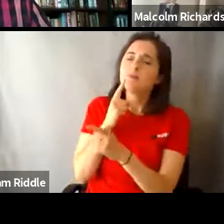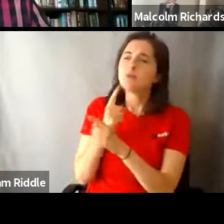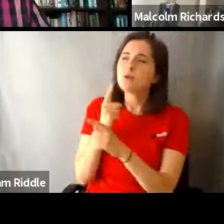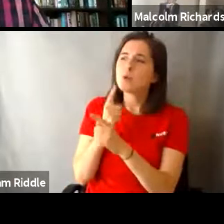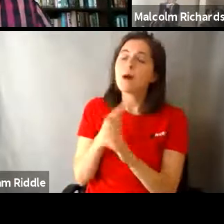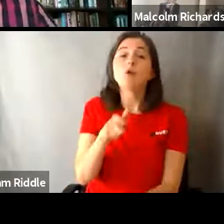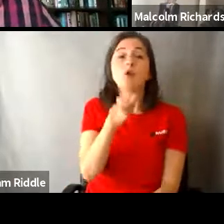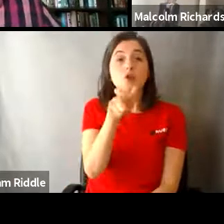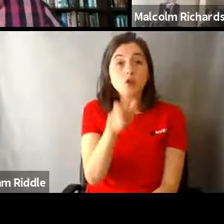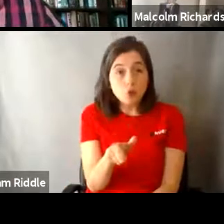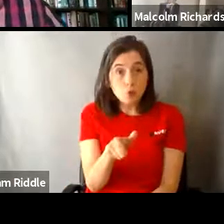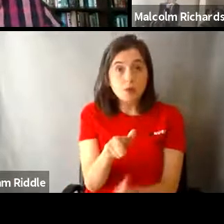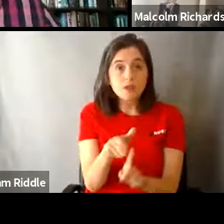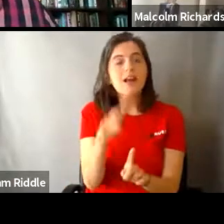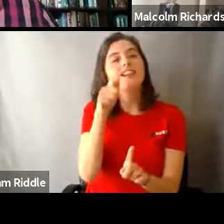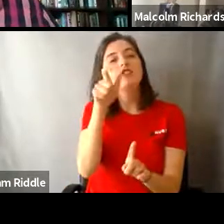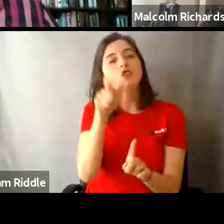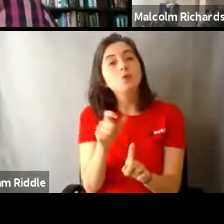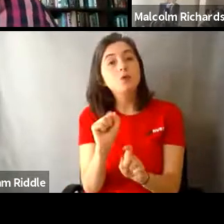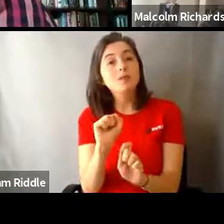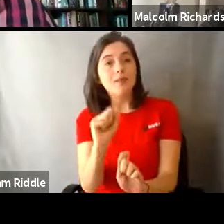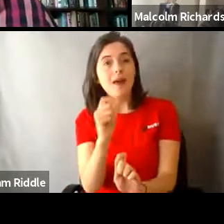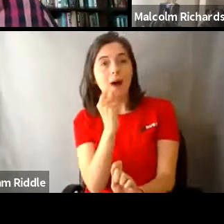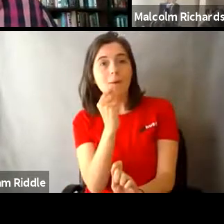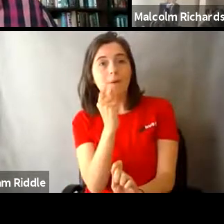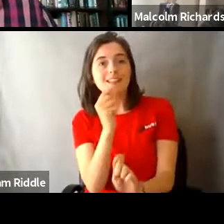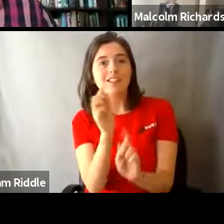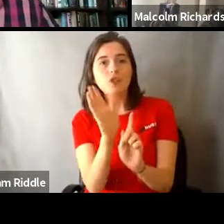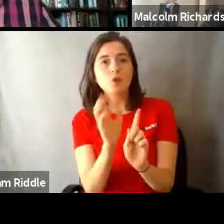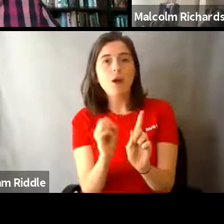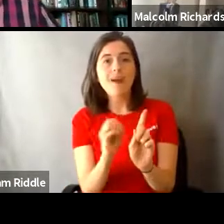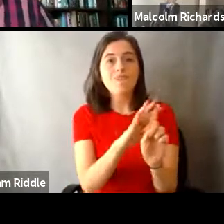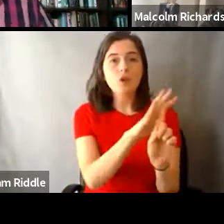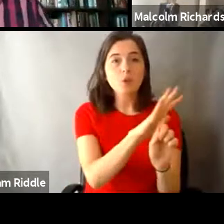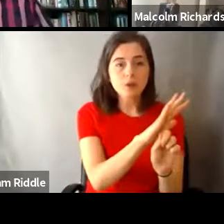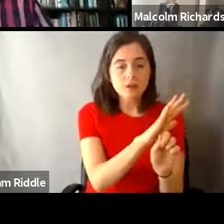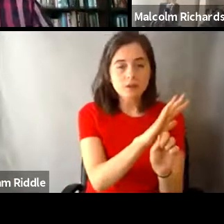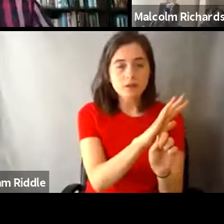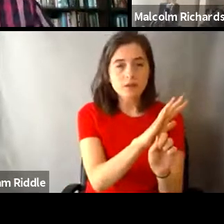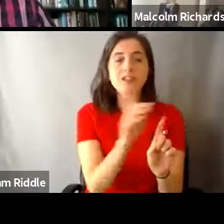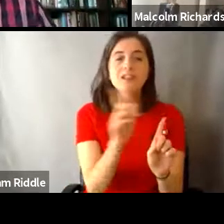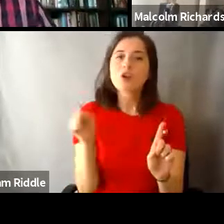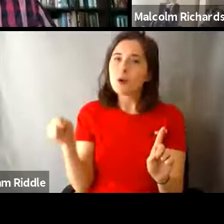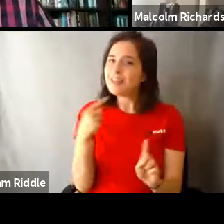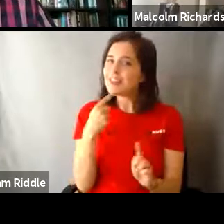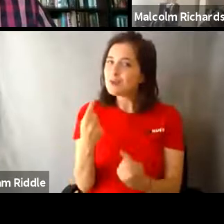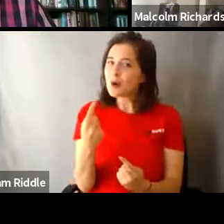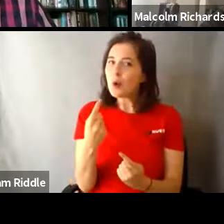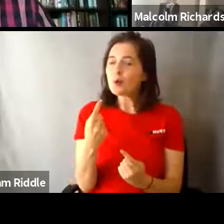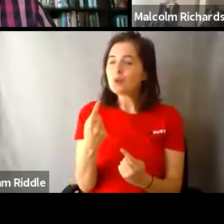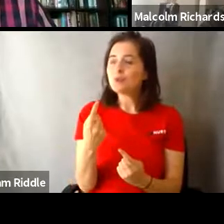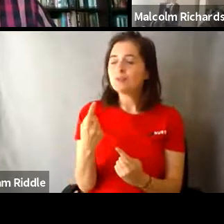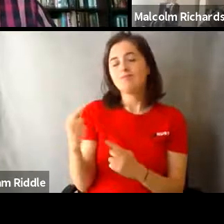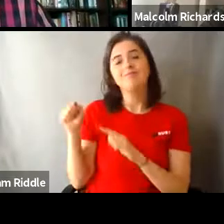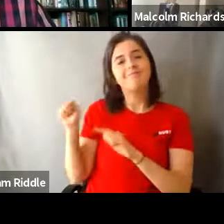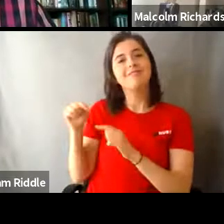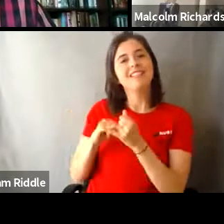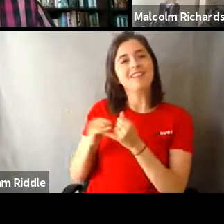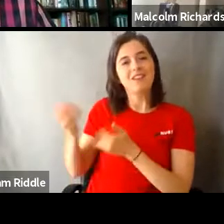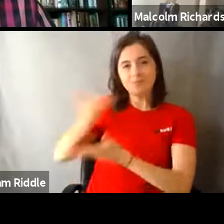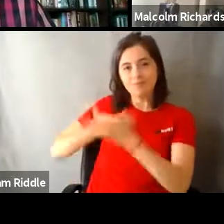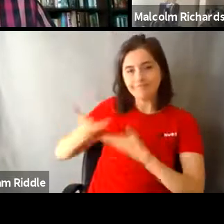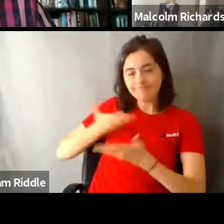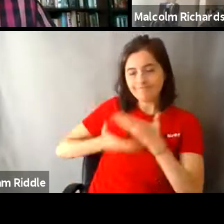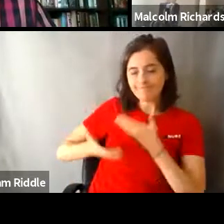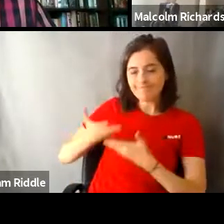to influence things. And he told the then General Secretary, told us a story about how the